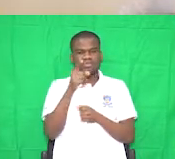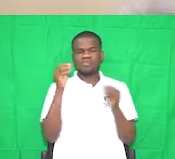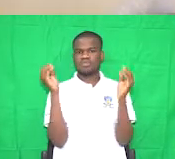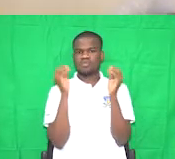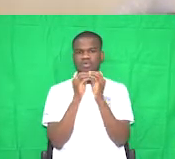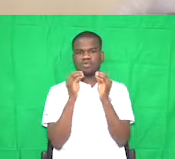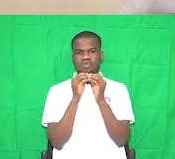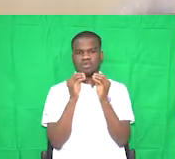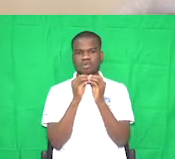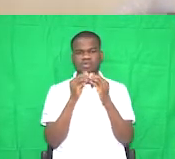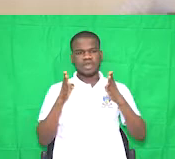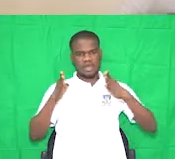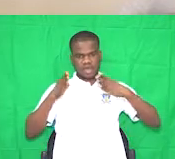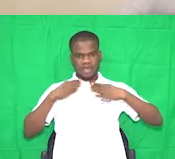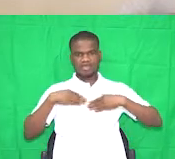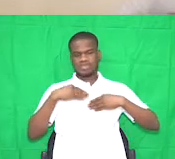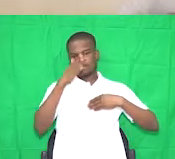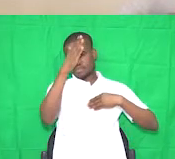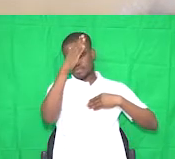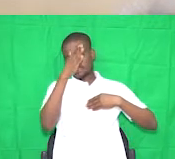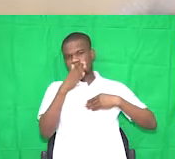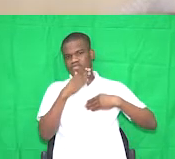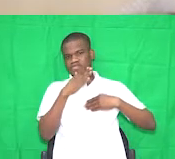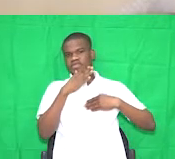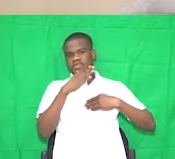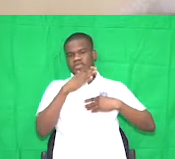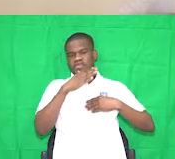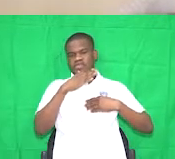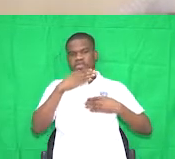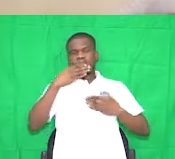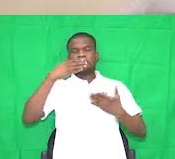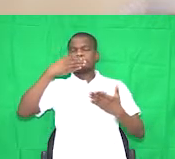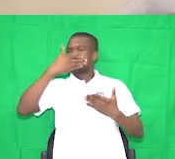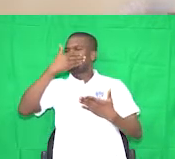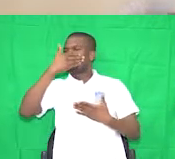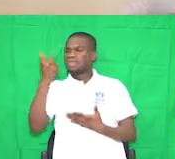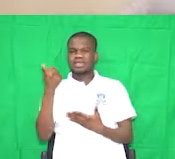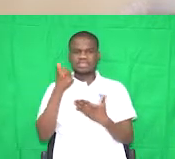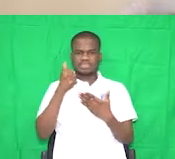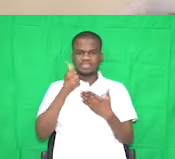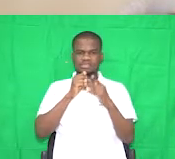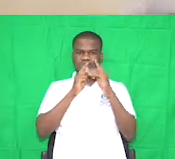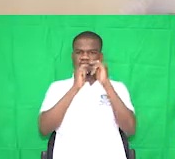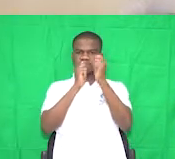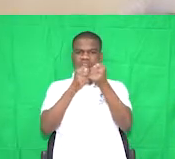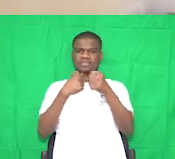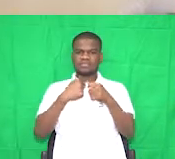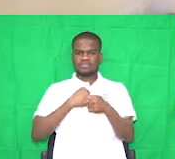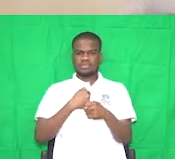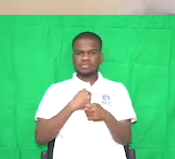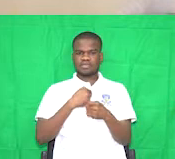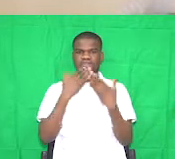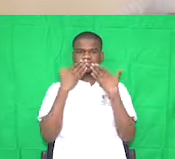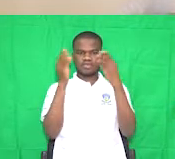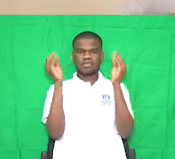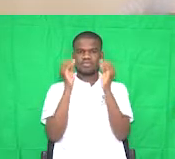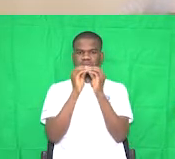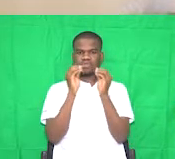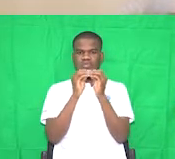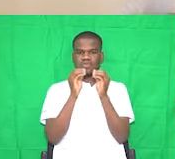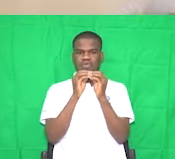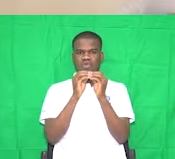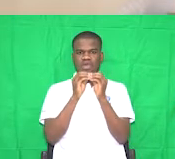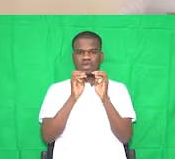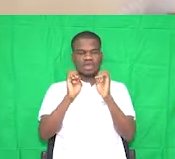Dad, please accept my heartfelt thanks for the best gift you could ever have given me, a